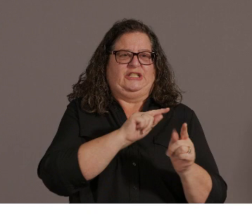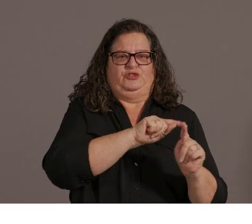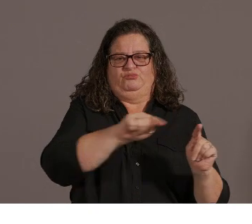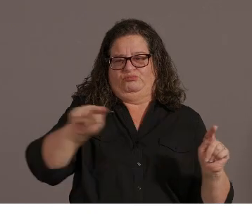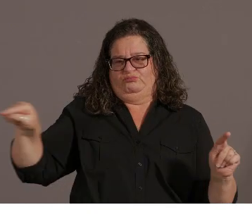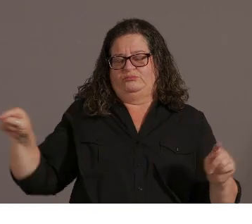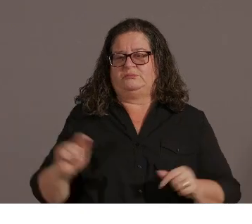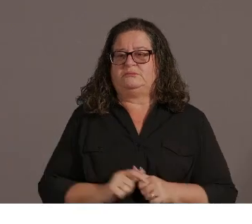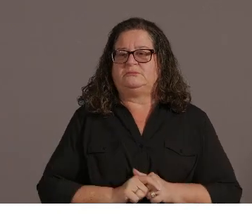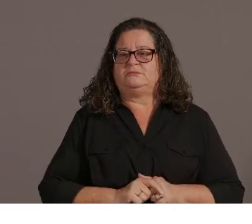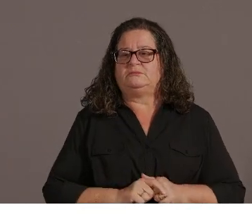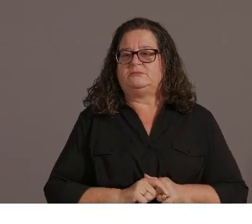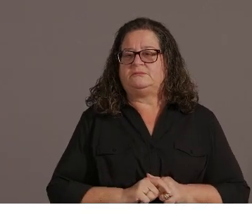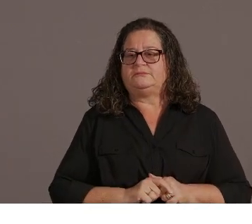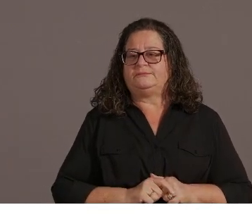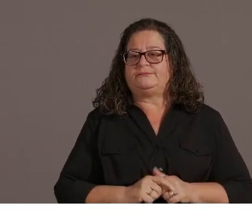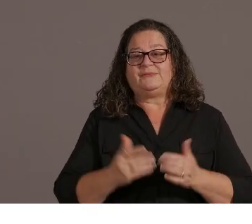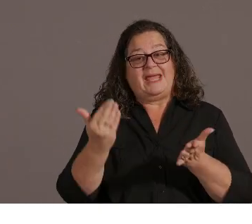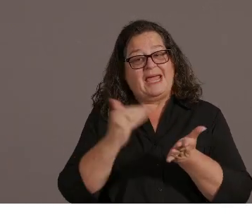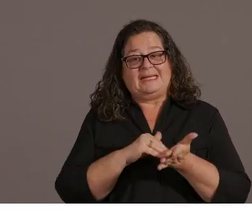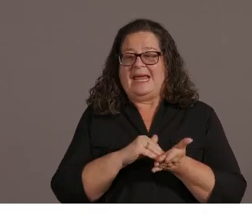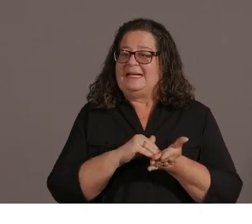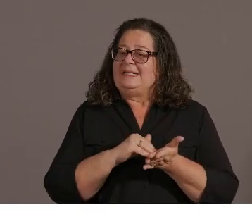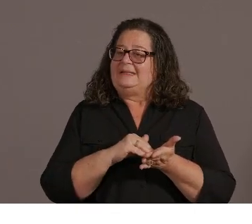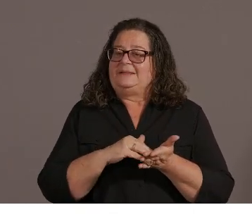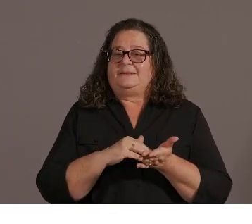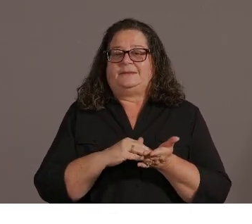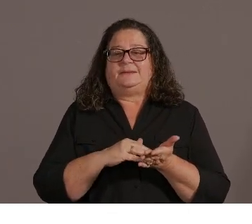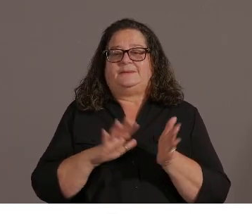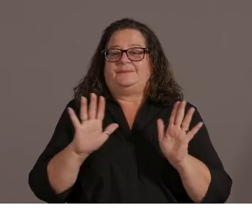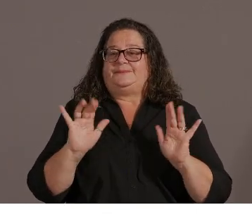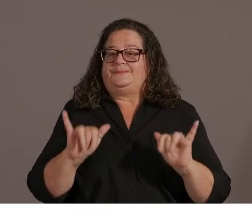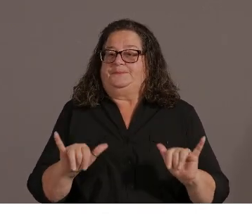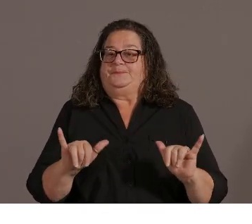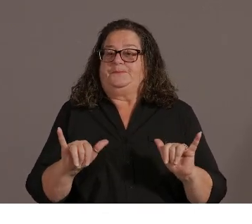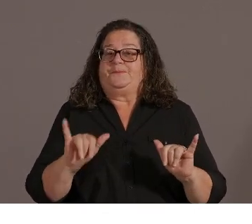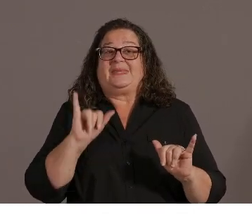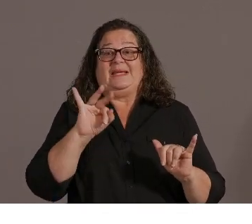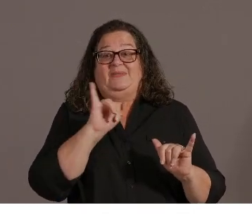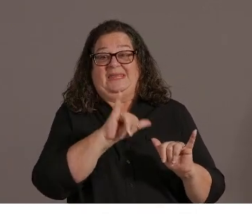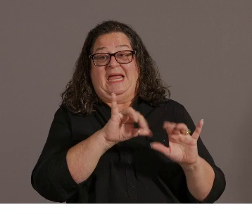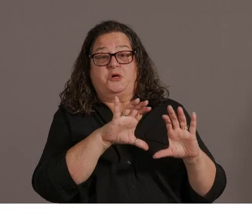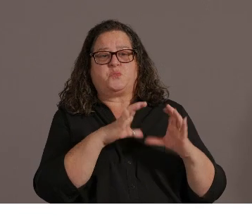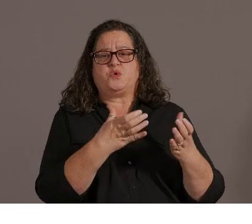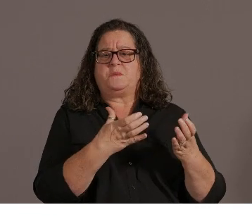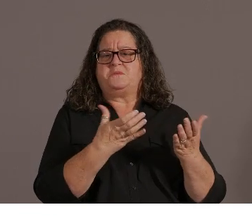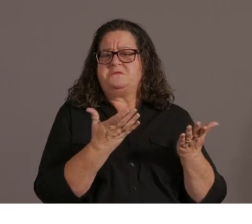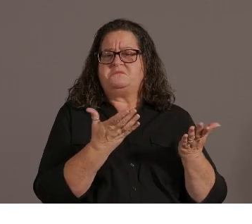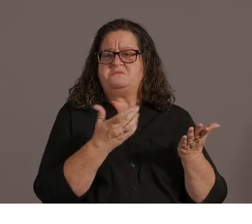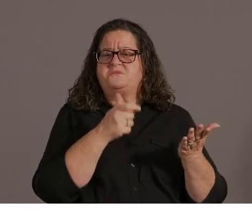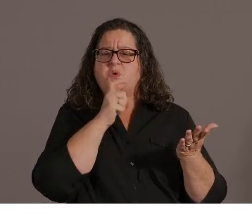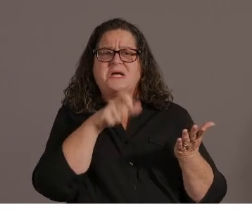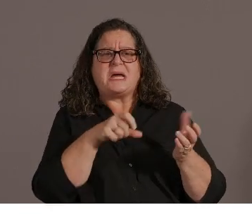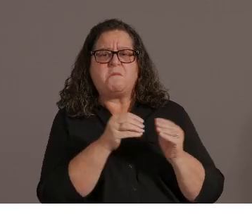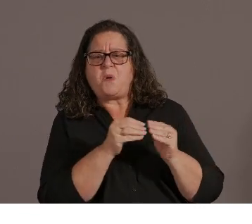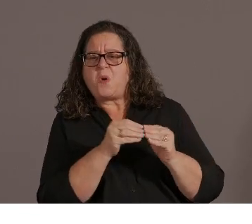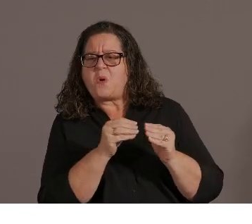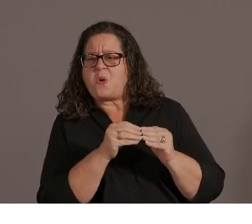a decrease in demand. The way that we would identify a decrease in demand is if we